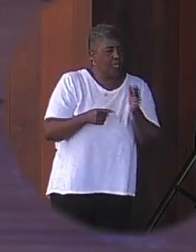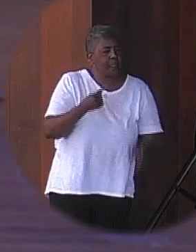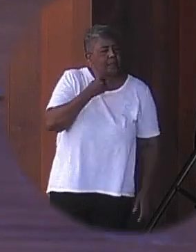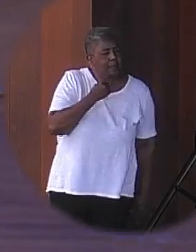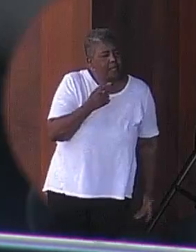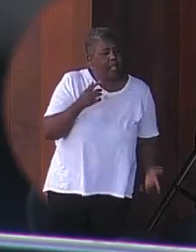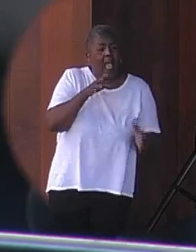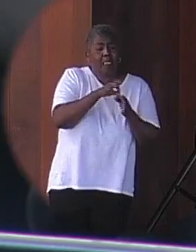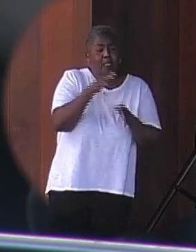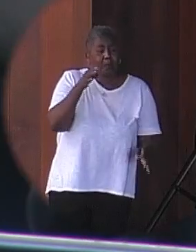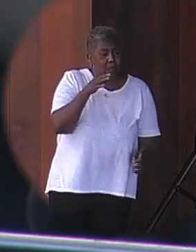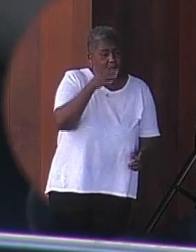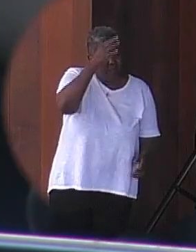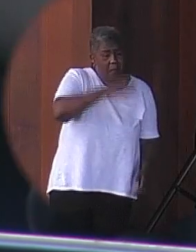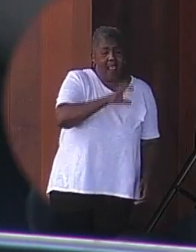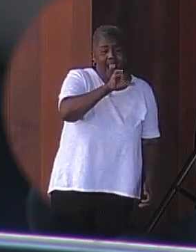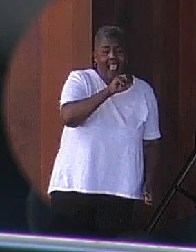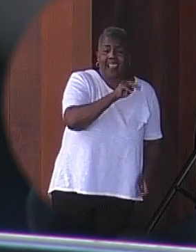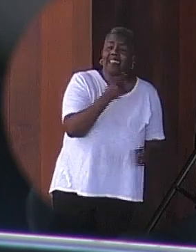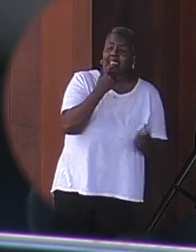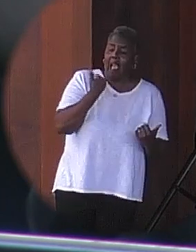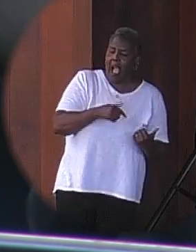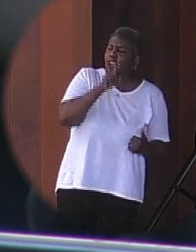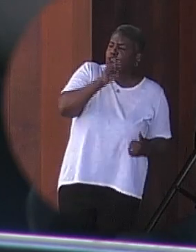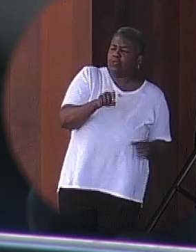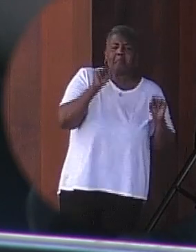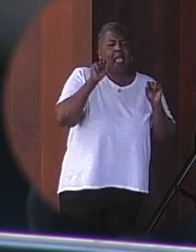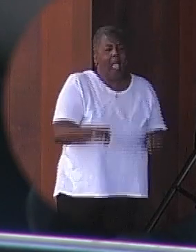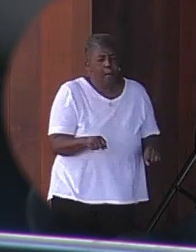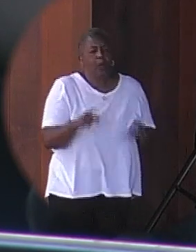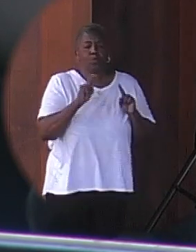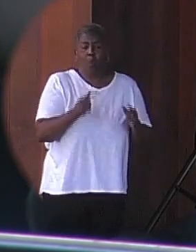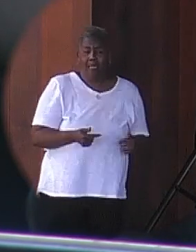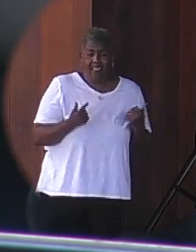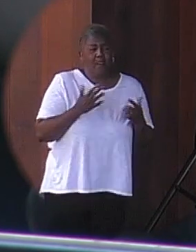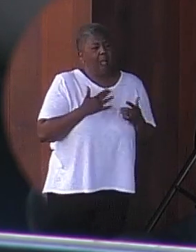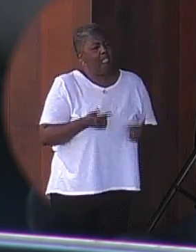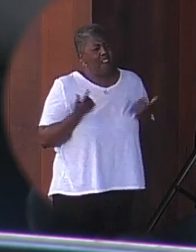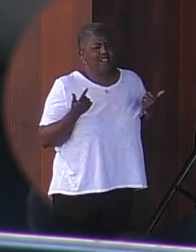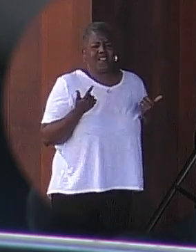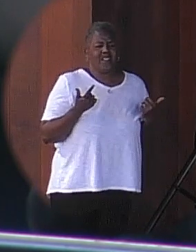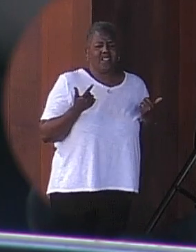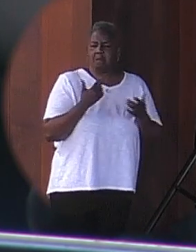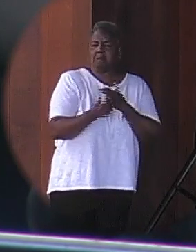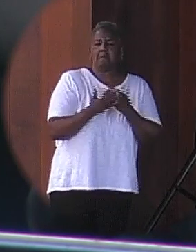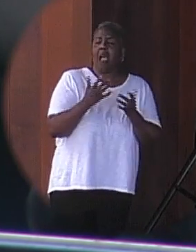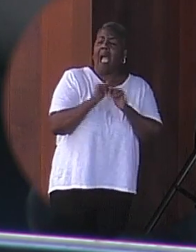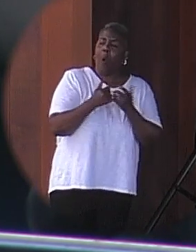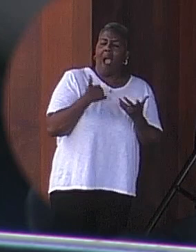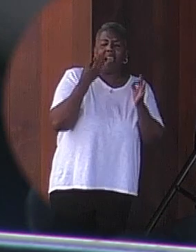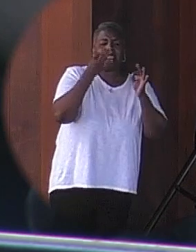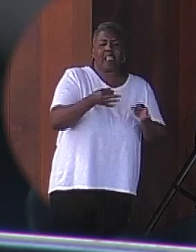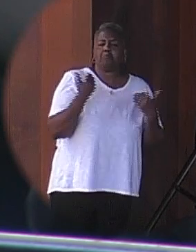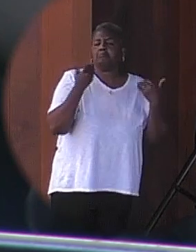It is the spirit of Cain that says, I ought to be able to live my life the way I